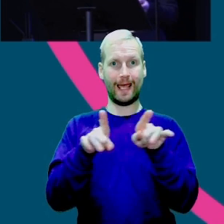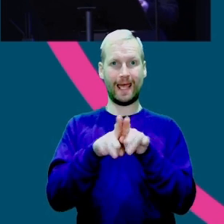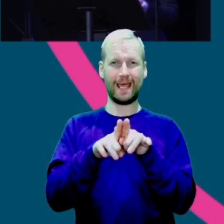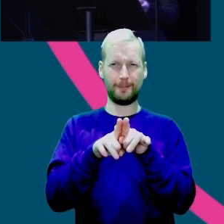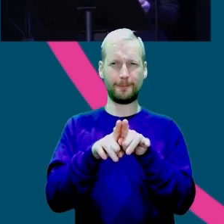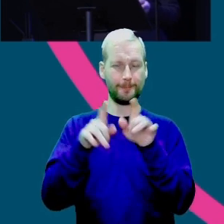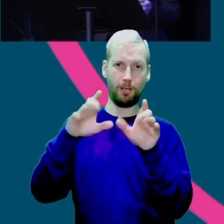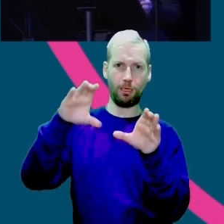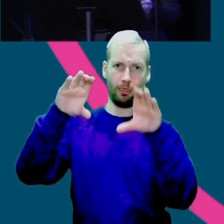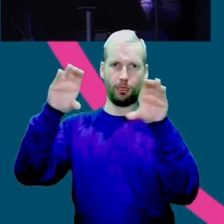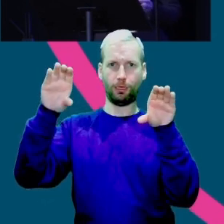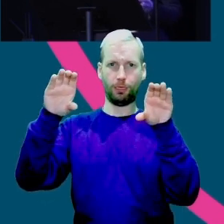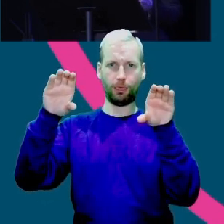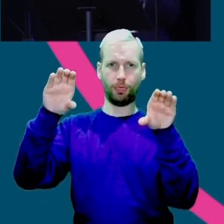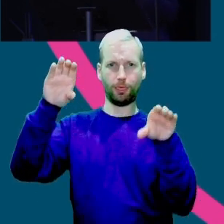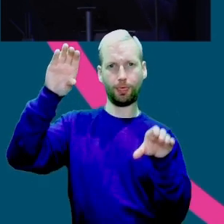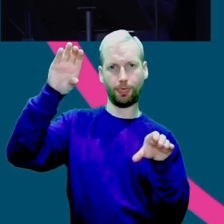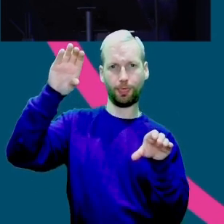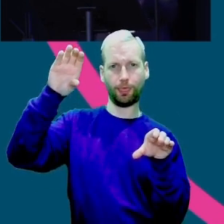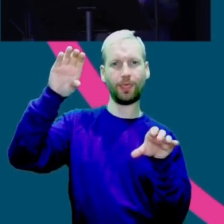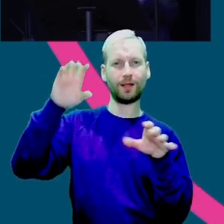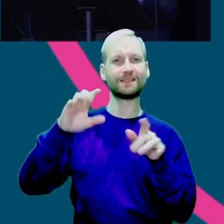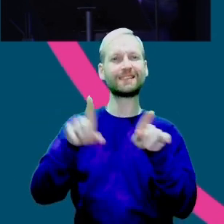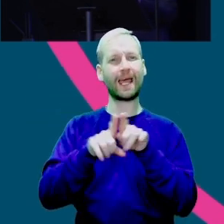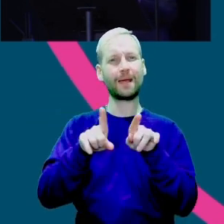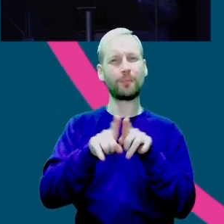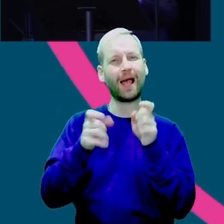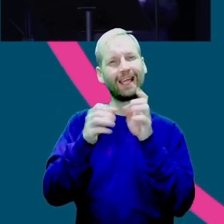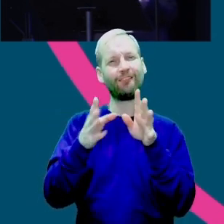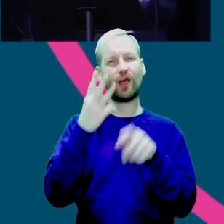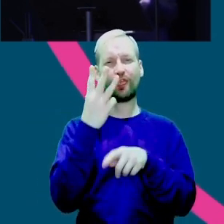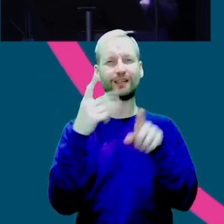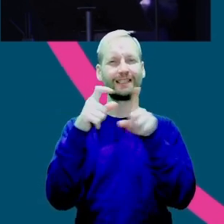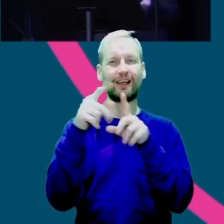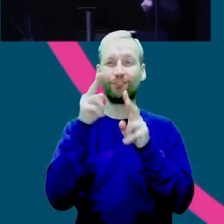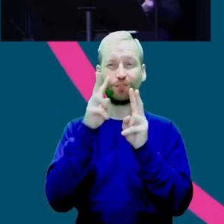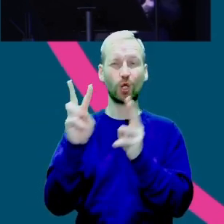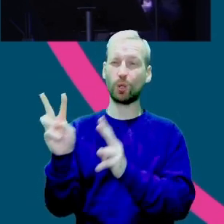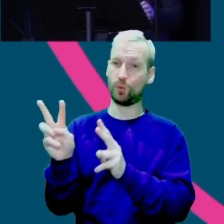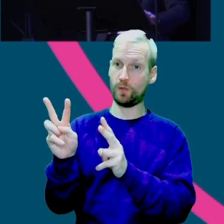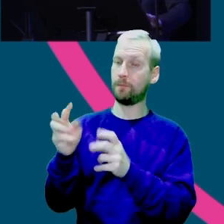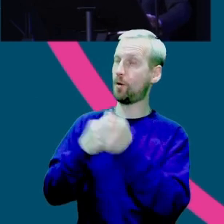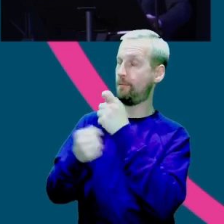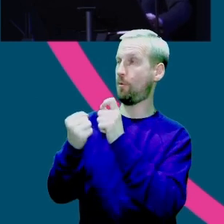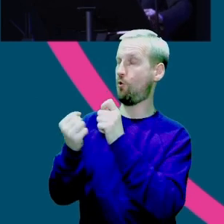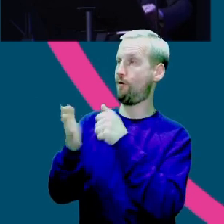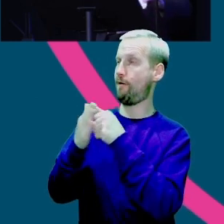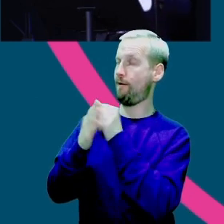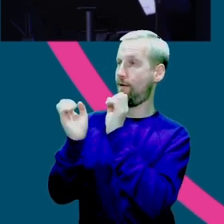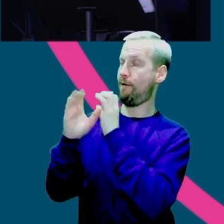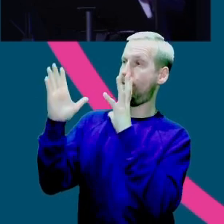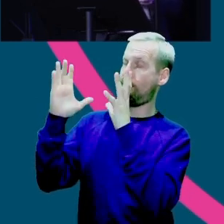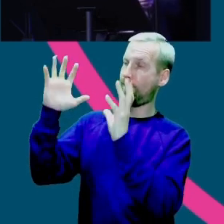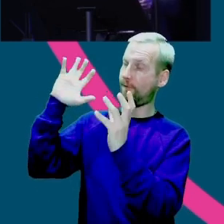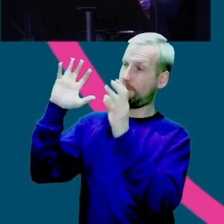you through, but it just gives it a 3D view, so it just brings it to life a little bit more.